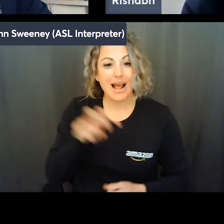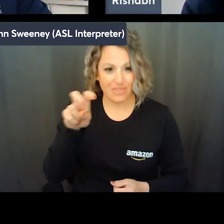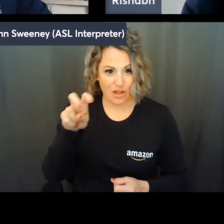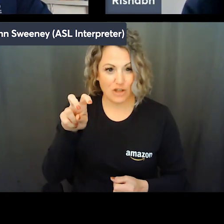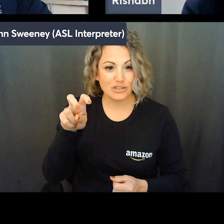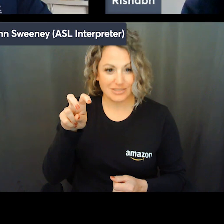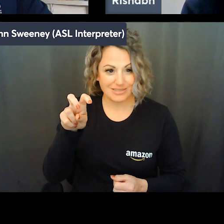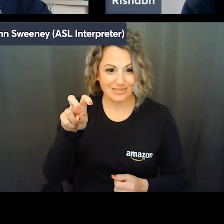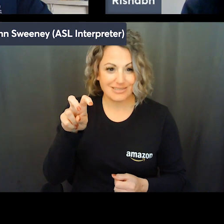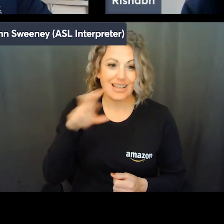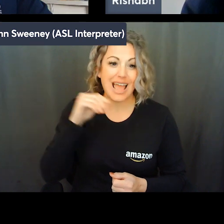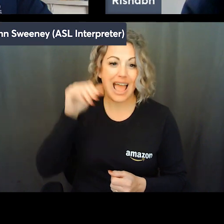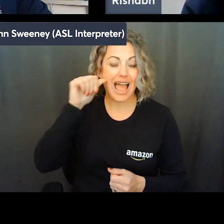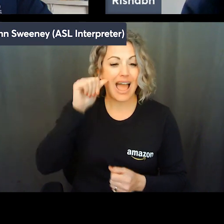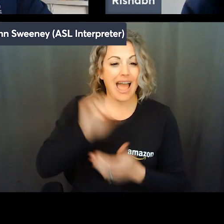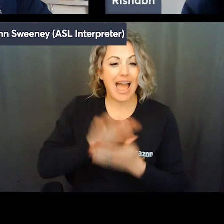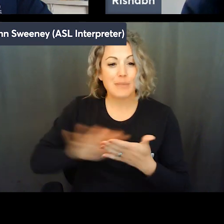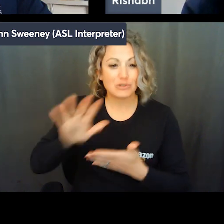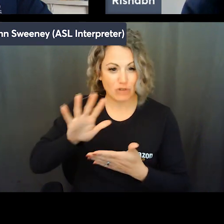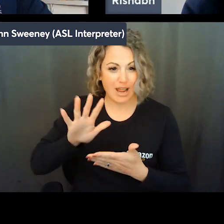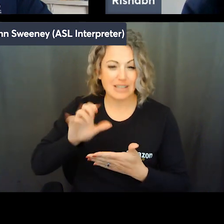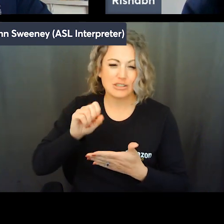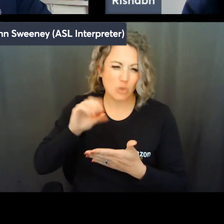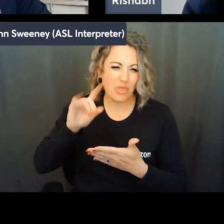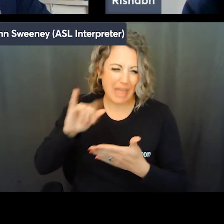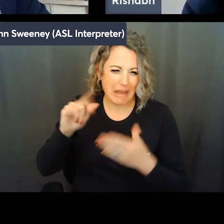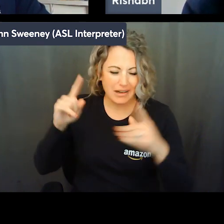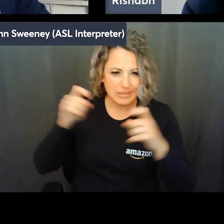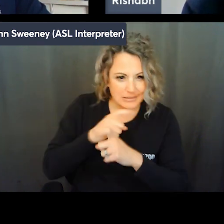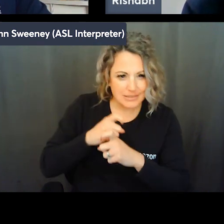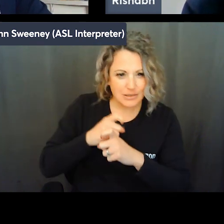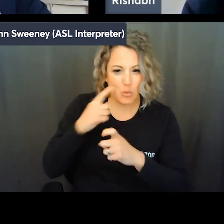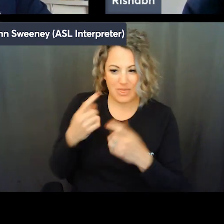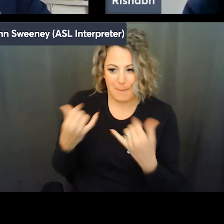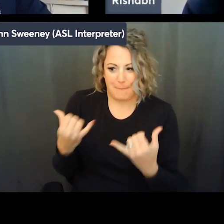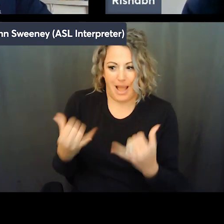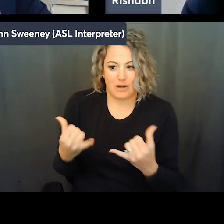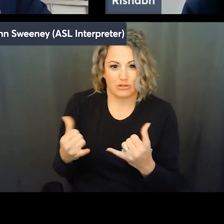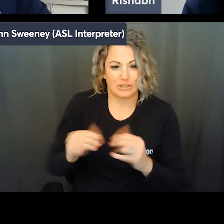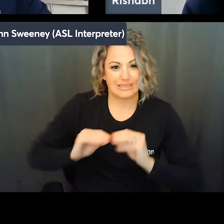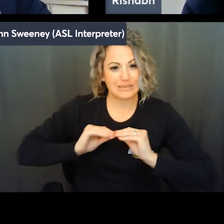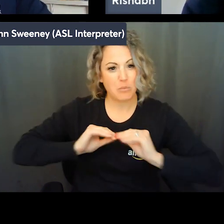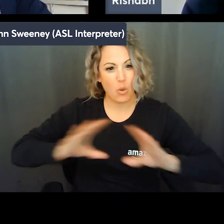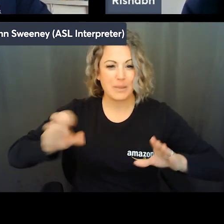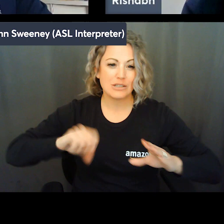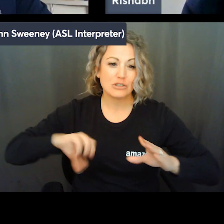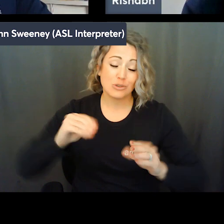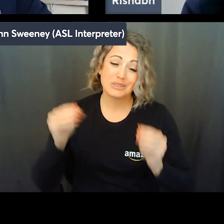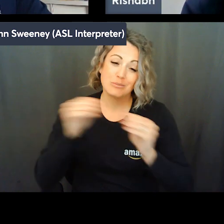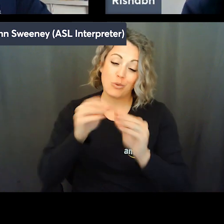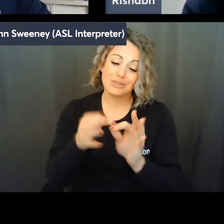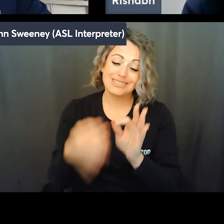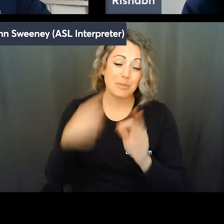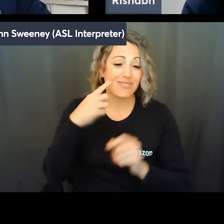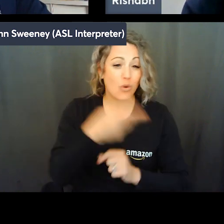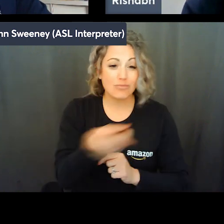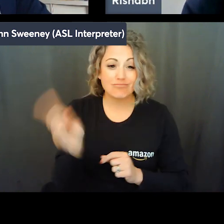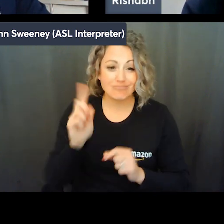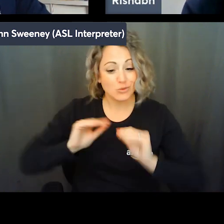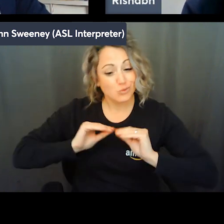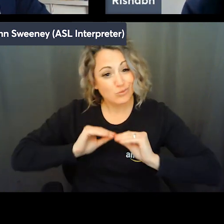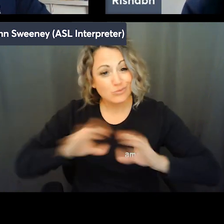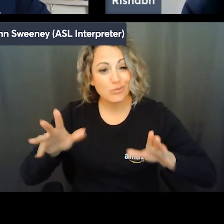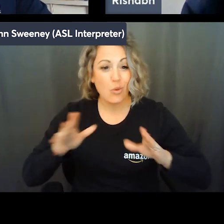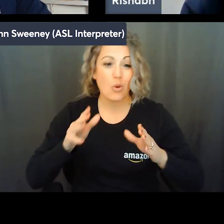which abstracts away all the complexity with model deployment. So it makes it much more simpler for customers to quickly deploy models